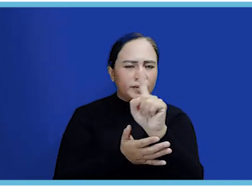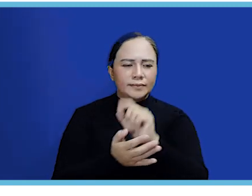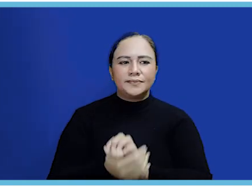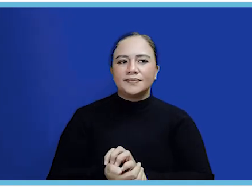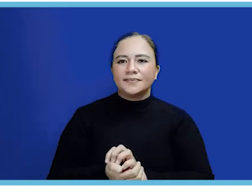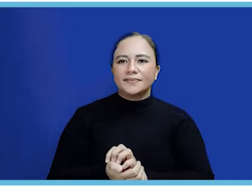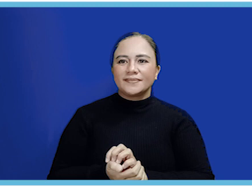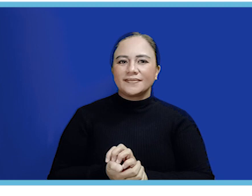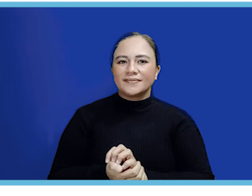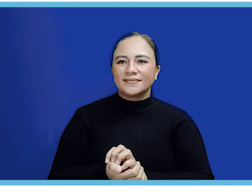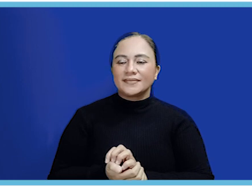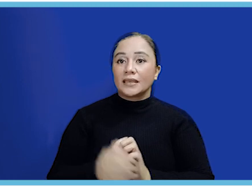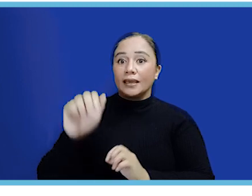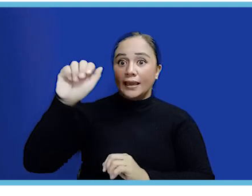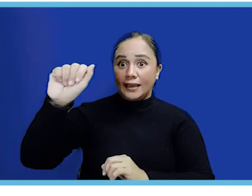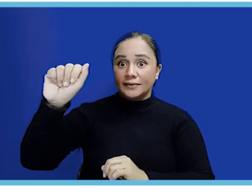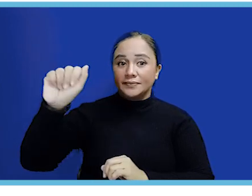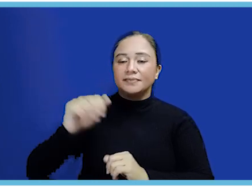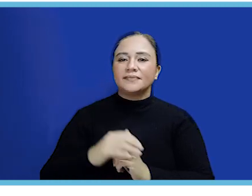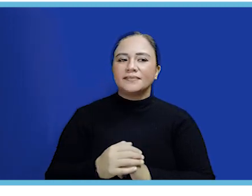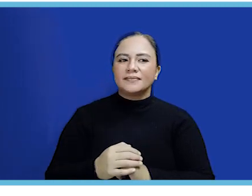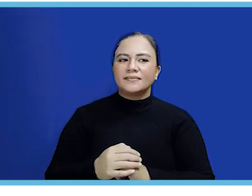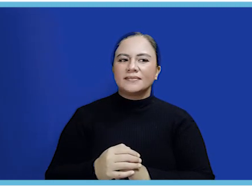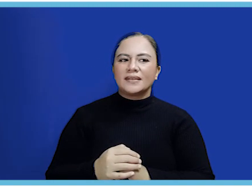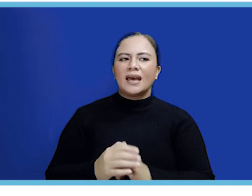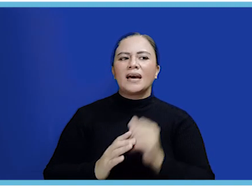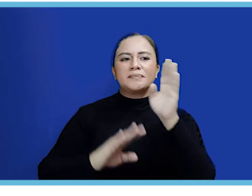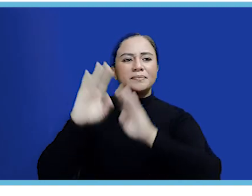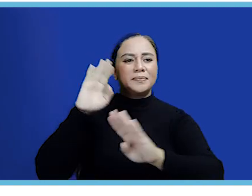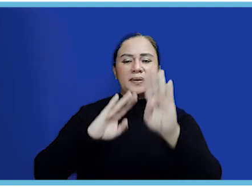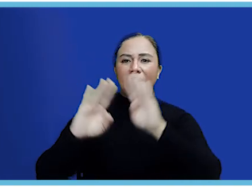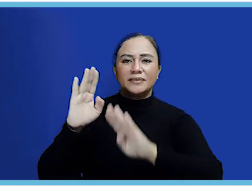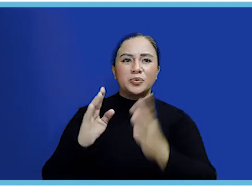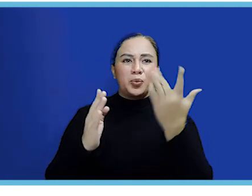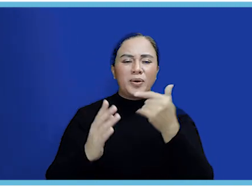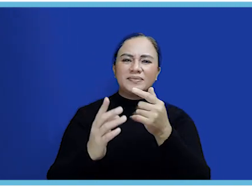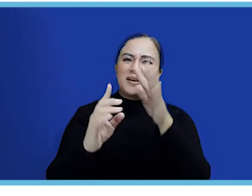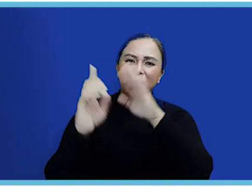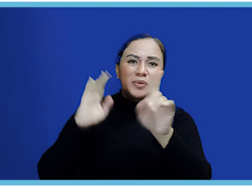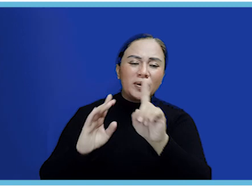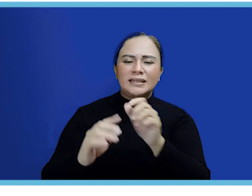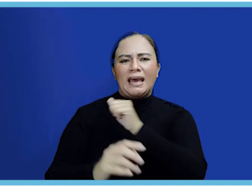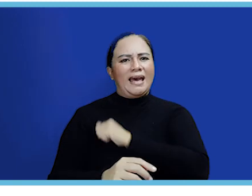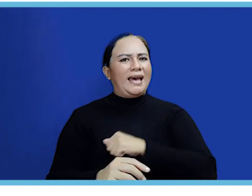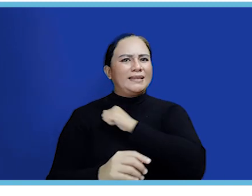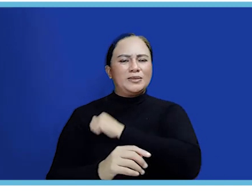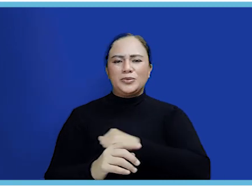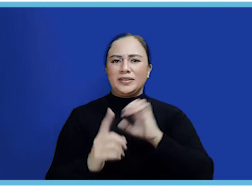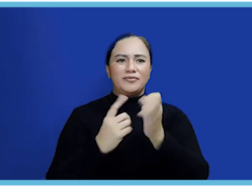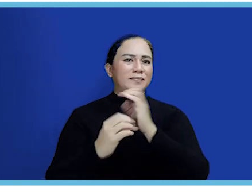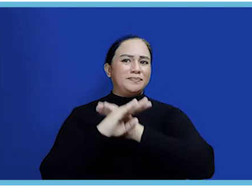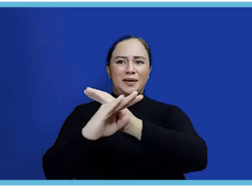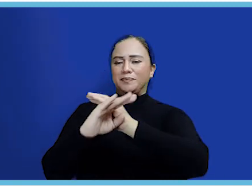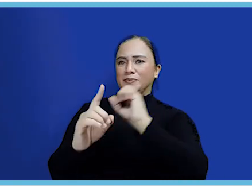are the following. A. The problem is the presence of attitudinal and environmental